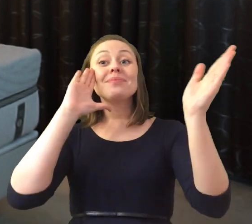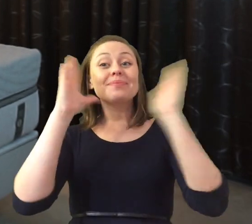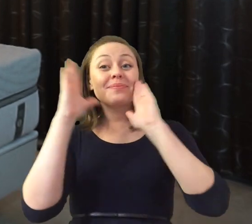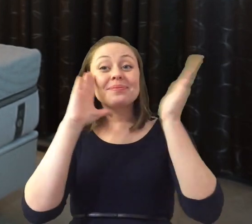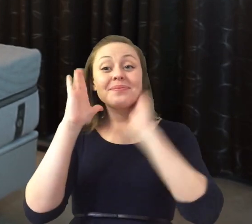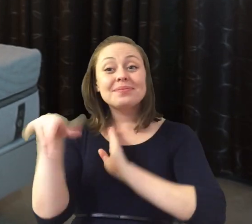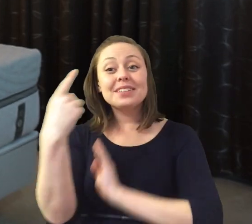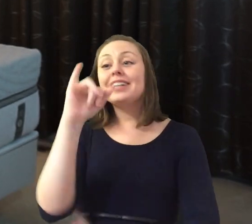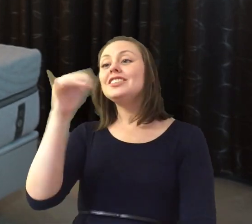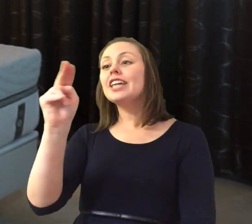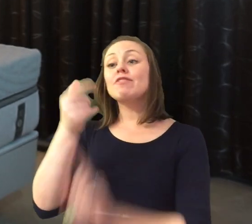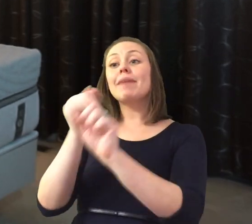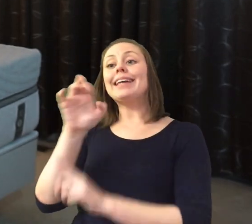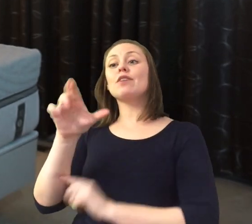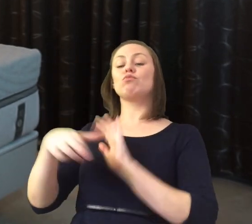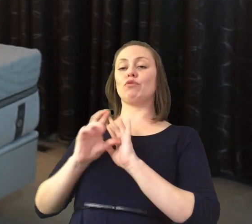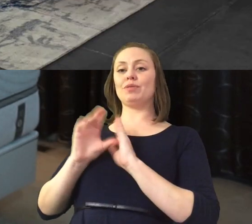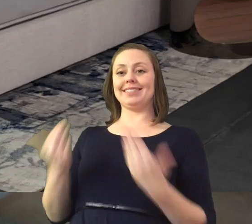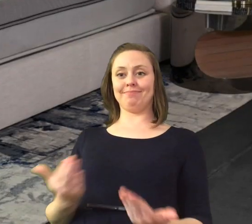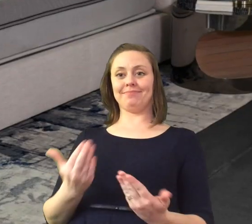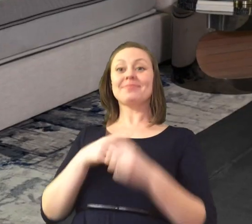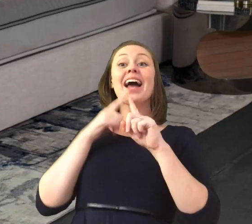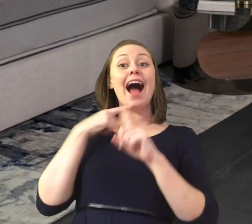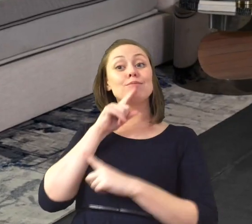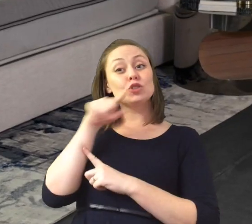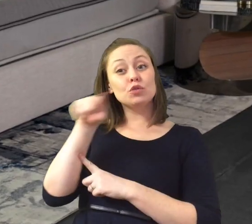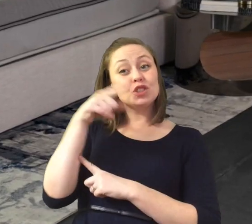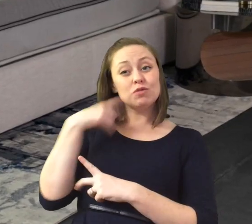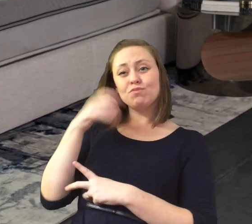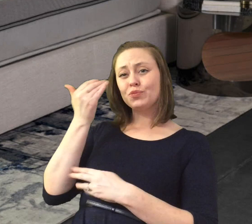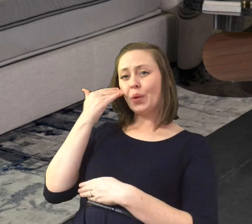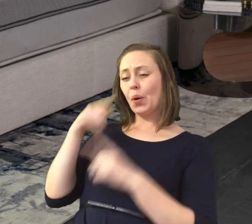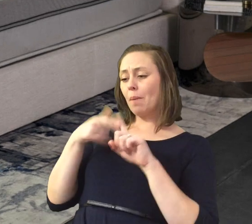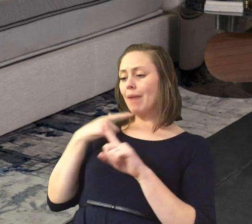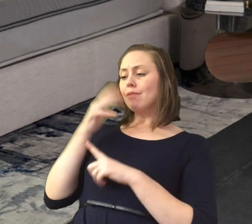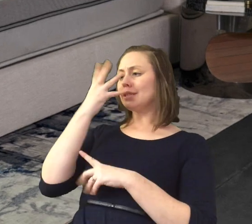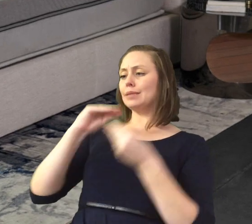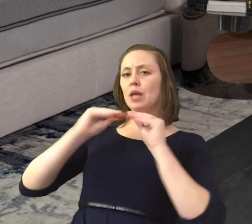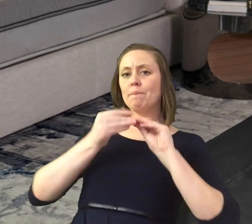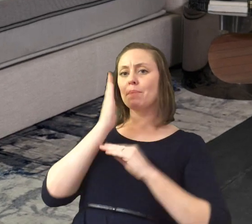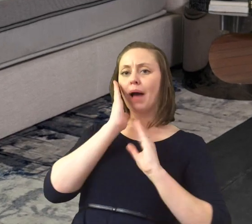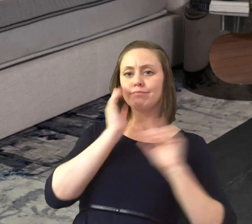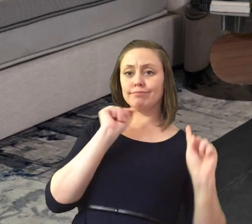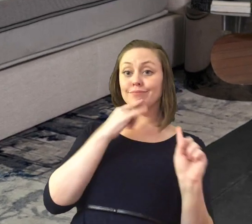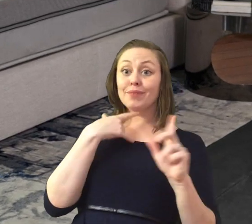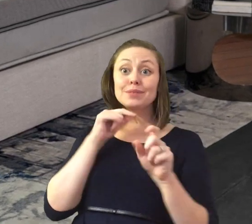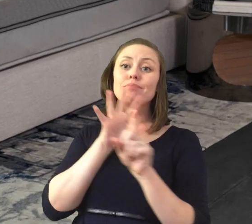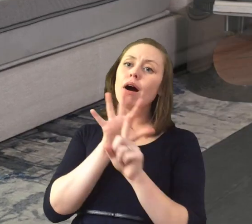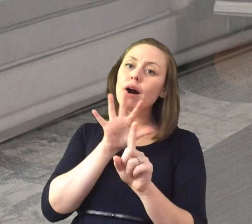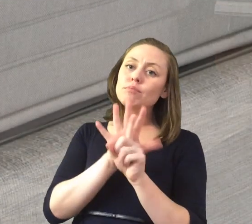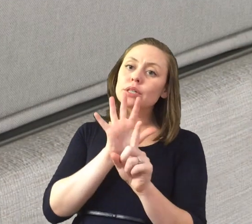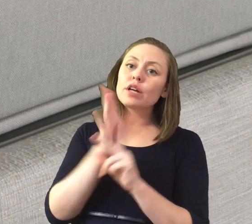Hi everyone, Jen from ASL Reviews here. So I'm sure you guys have heard of the Sleep Number bed. It's definitely